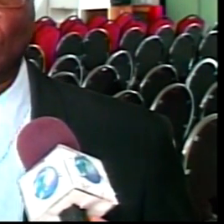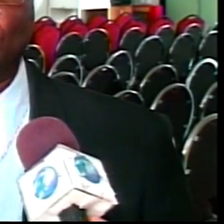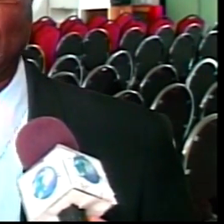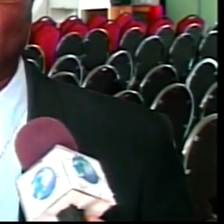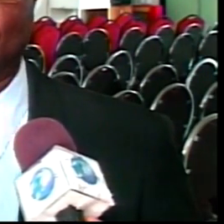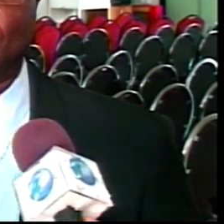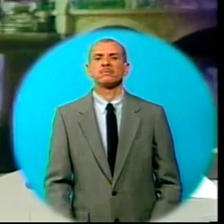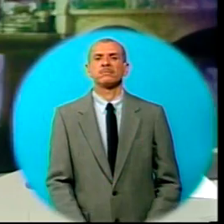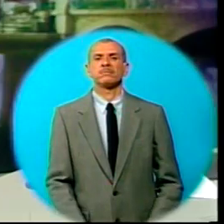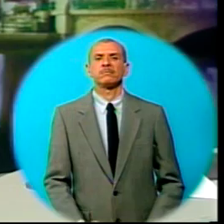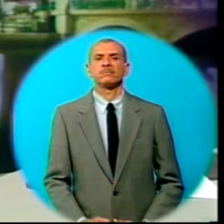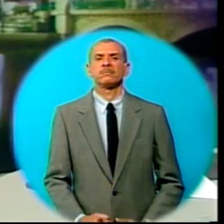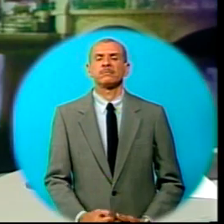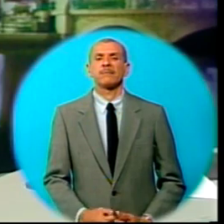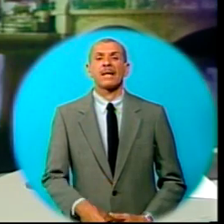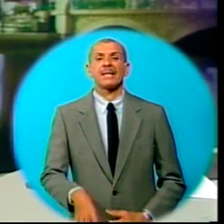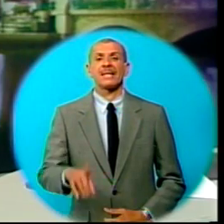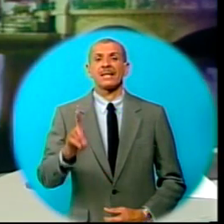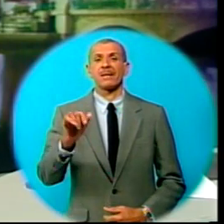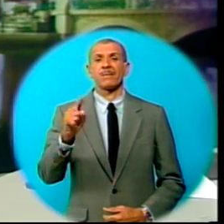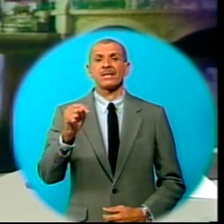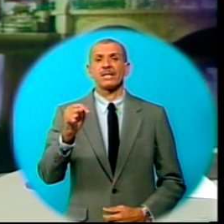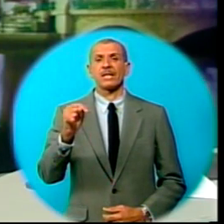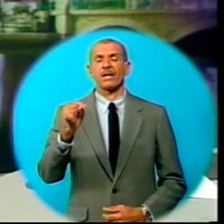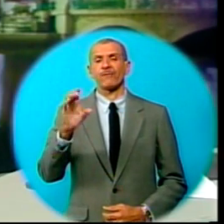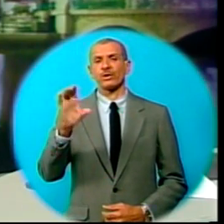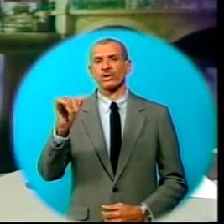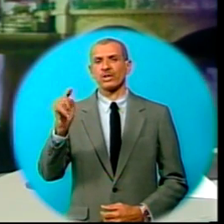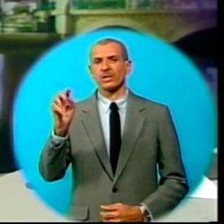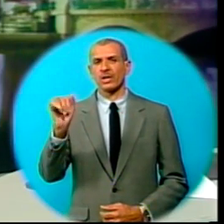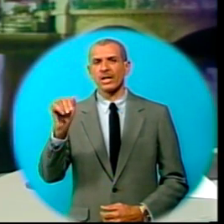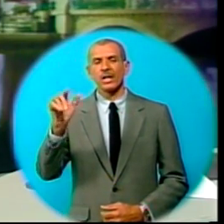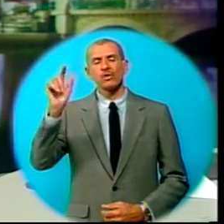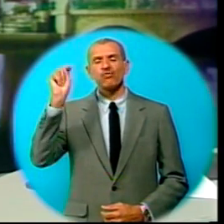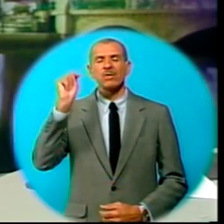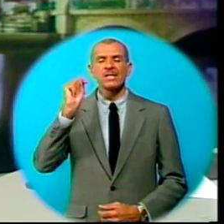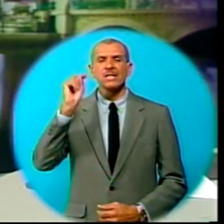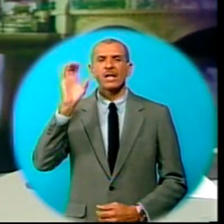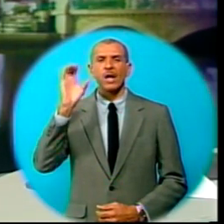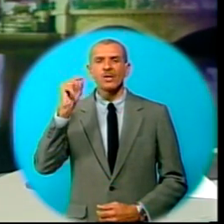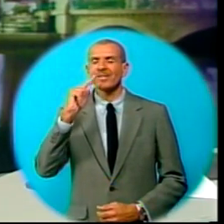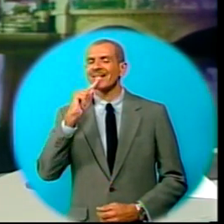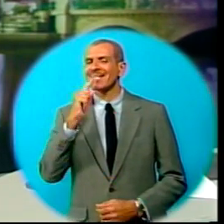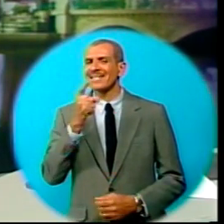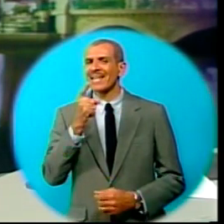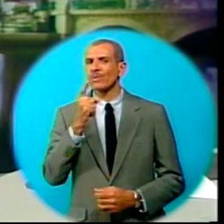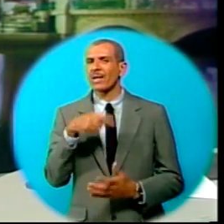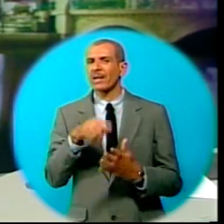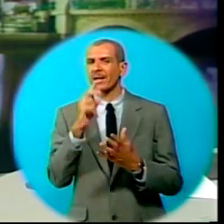facing the corporation must be dealt with first before there can be any increase in wages.